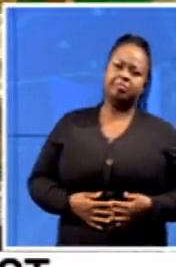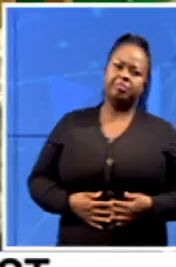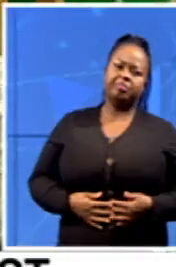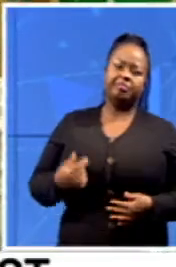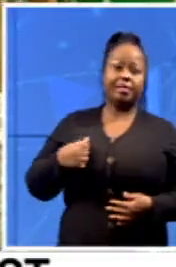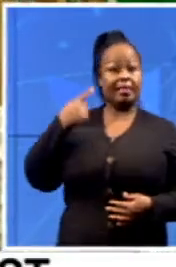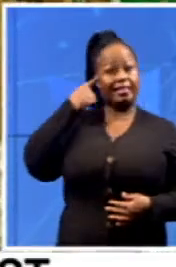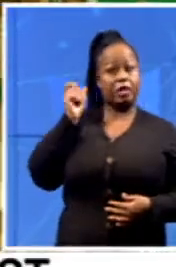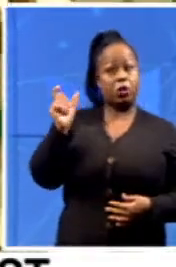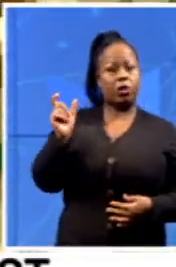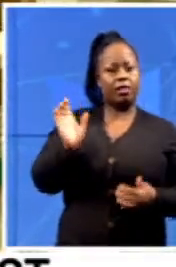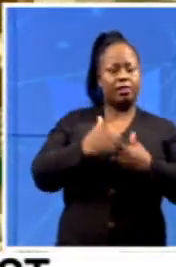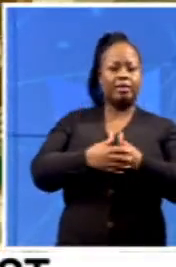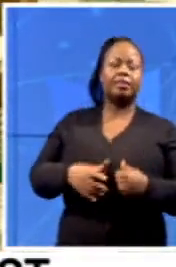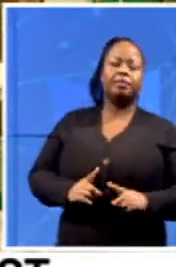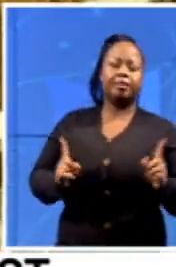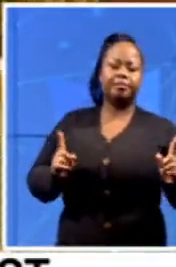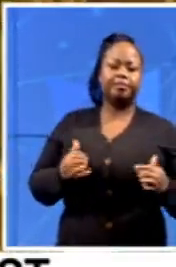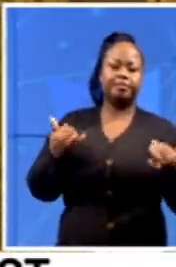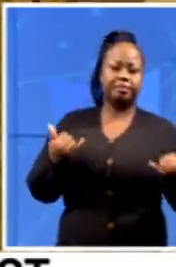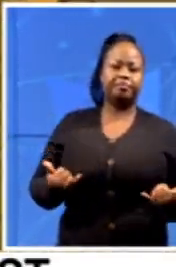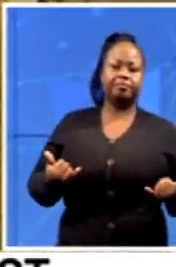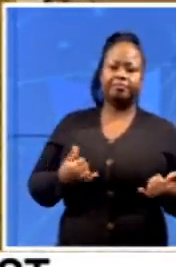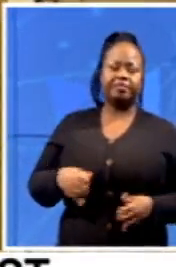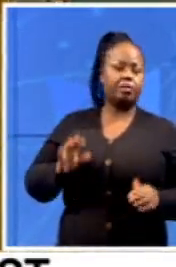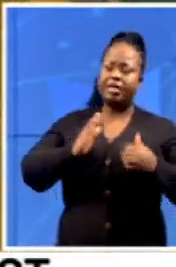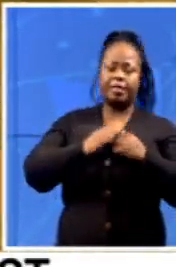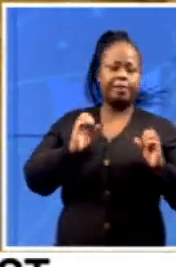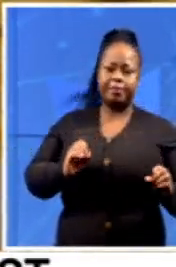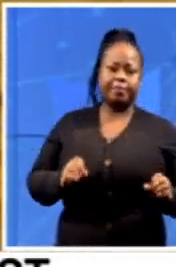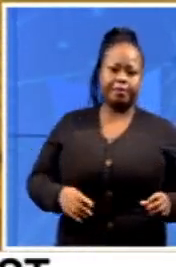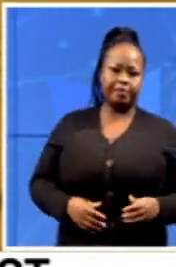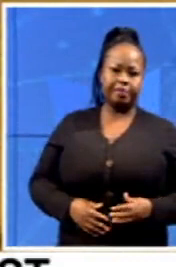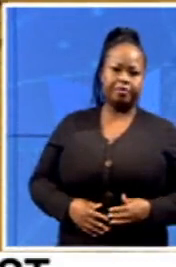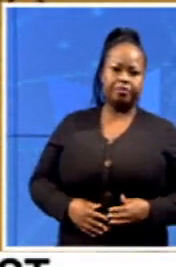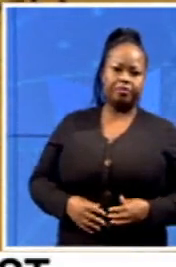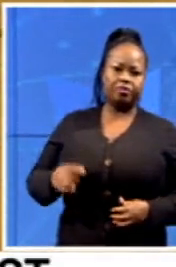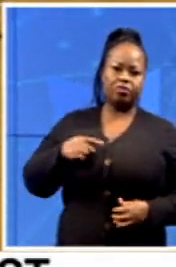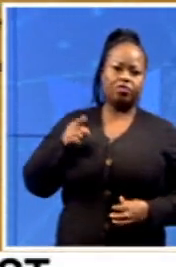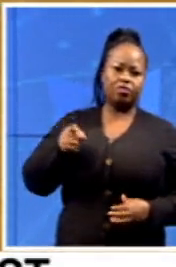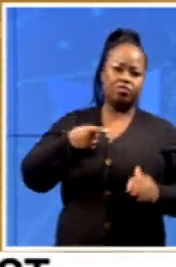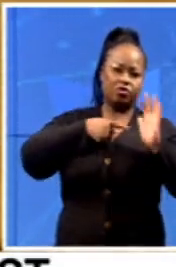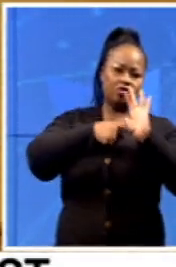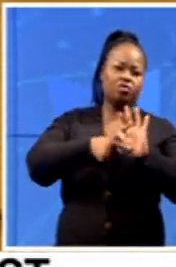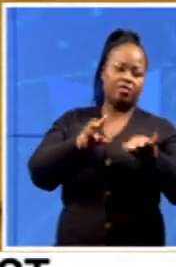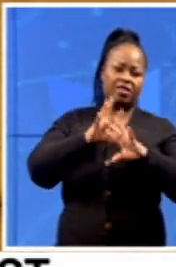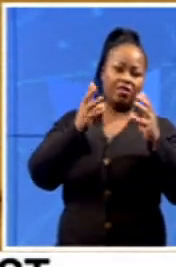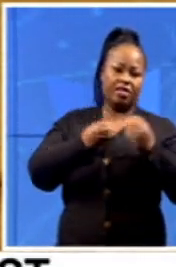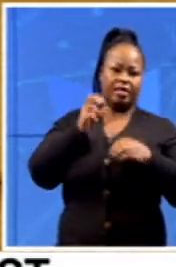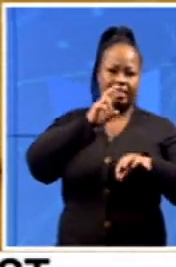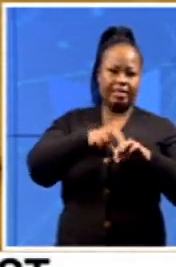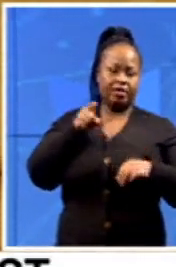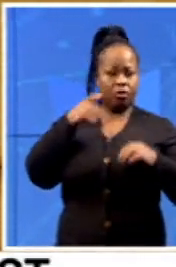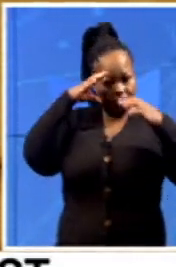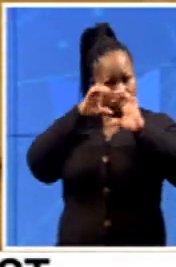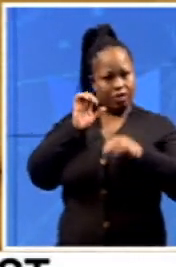I think the word is hidden, but in actual fact, today they are not hidden. They are getting the exposure that they need. But let's